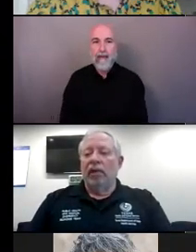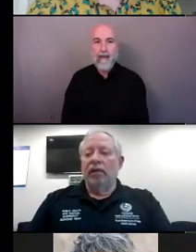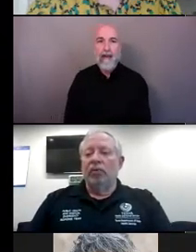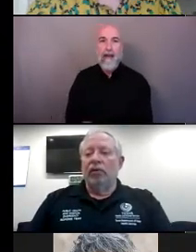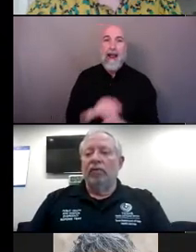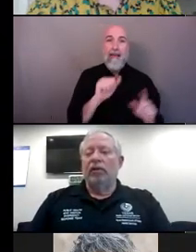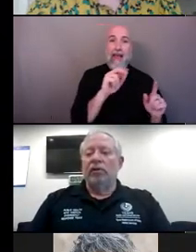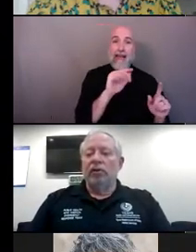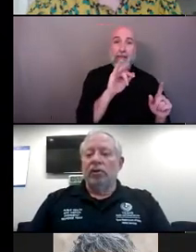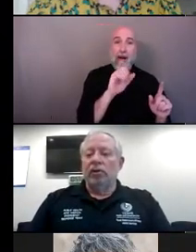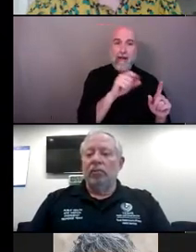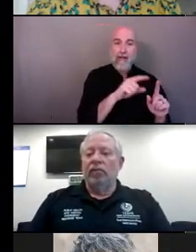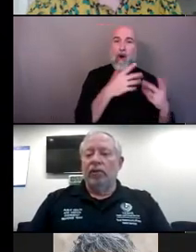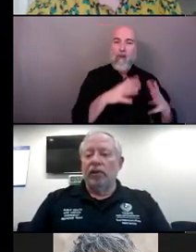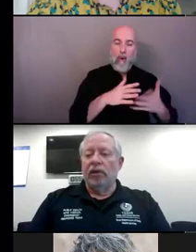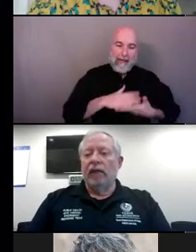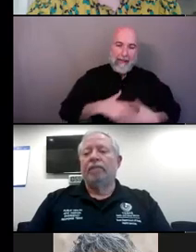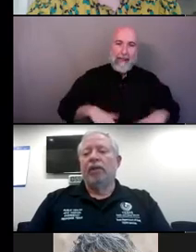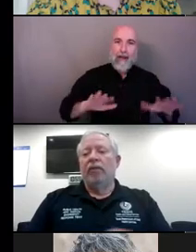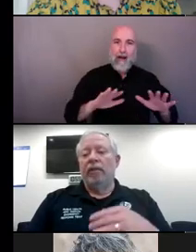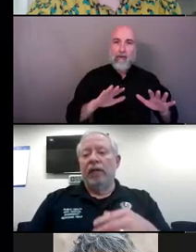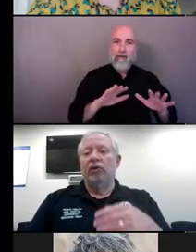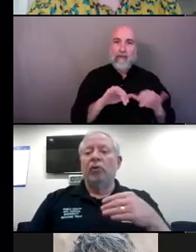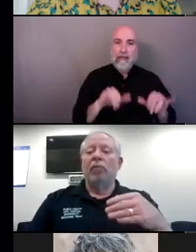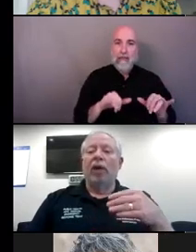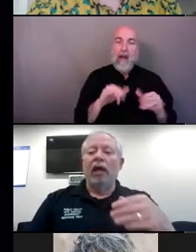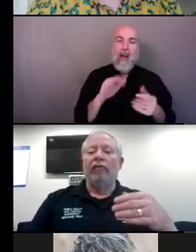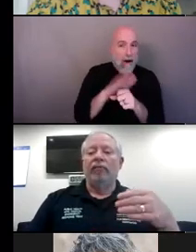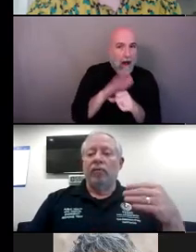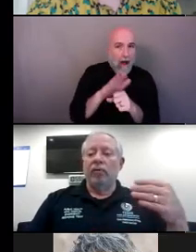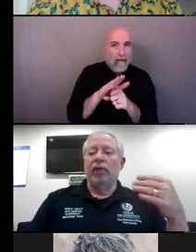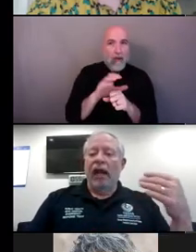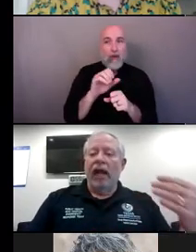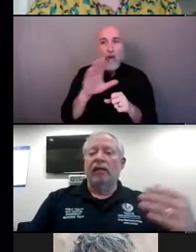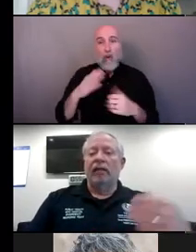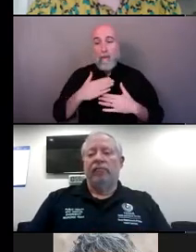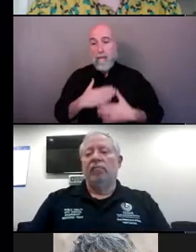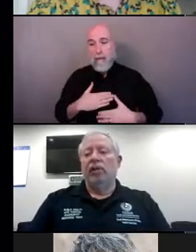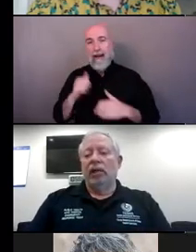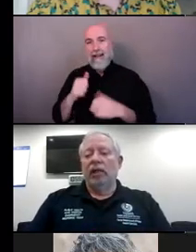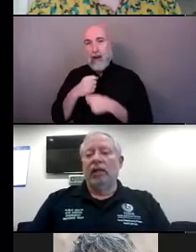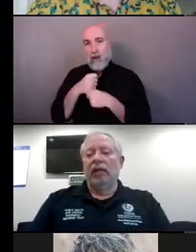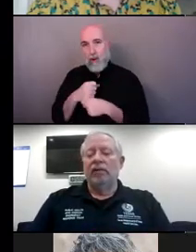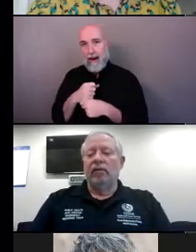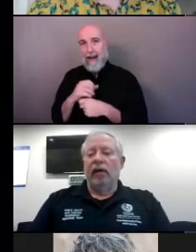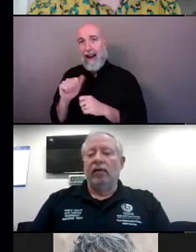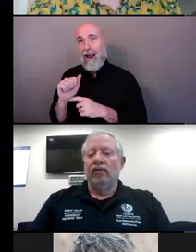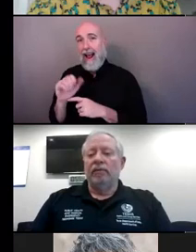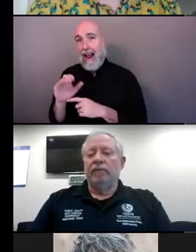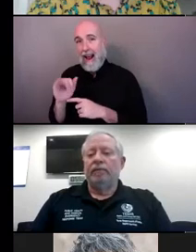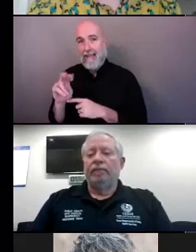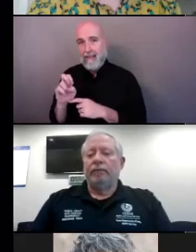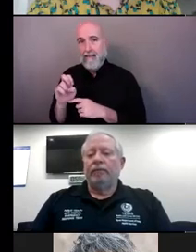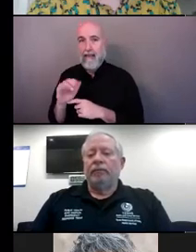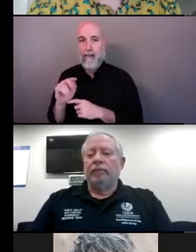monoclonal antibodies would have cleared your system sufficiently that then your body forms an active immunity against the virus.